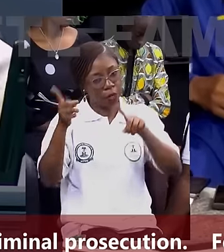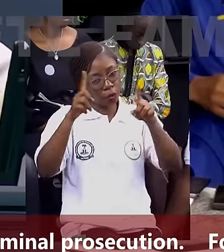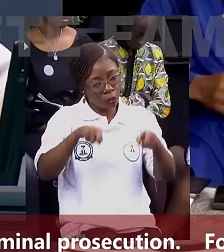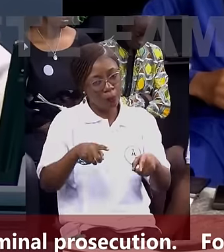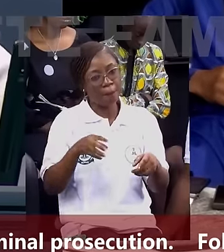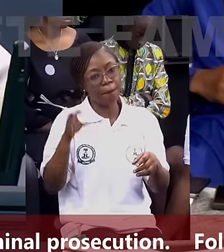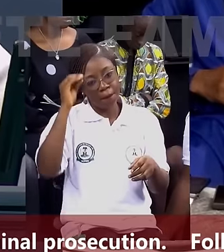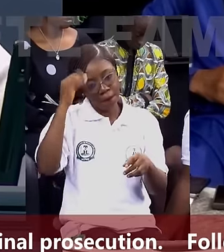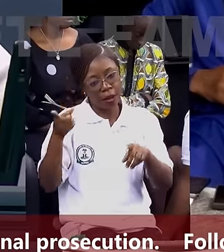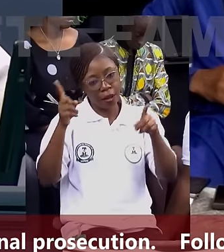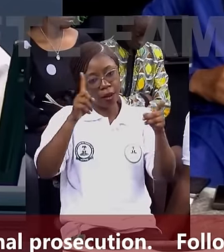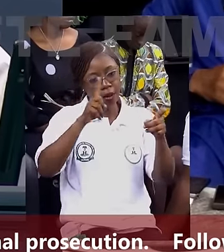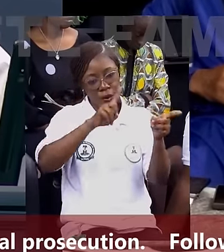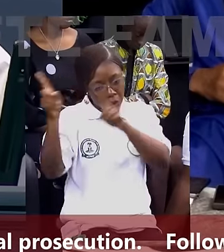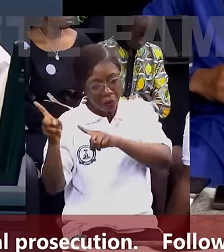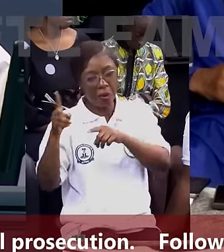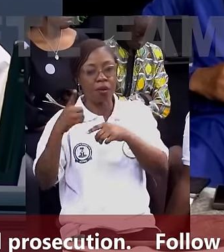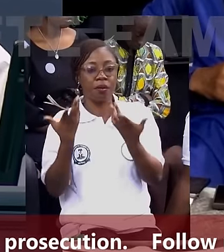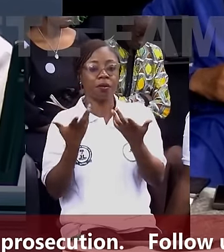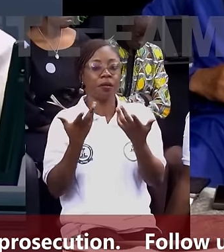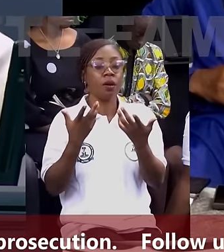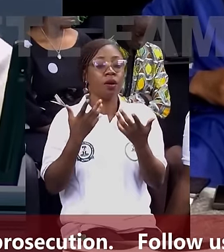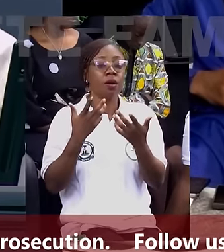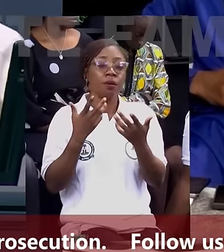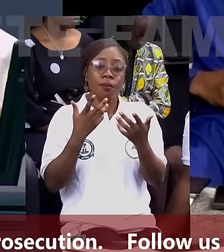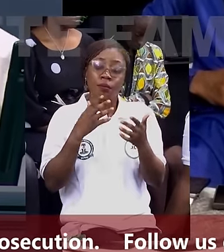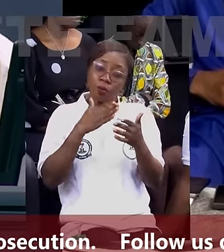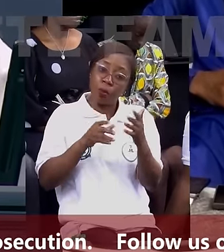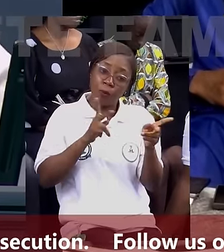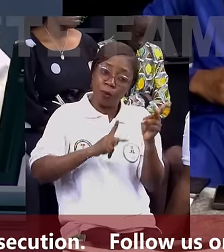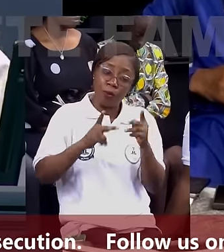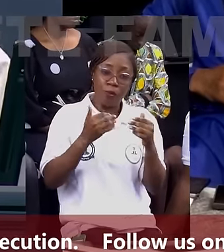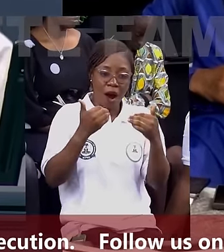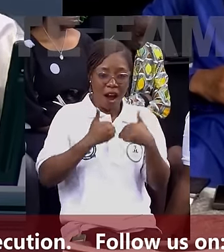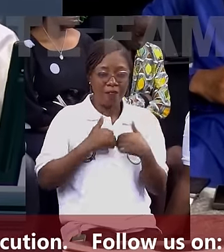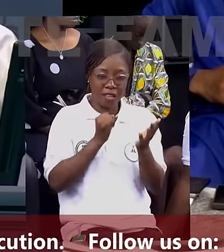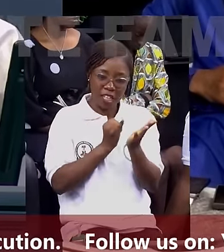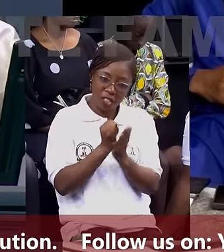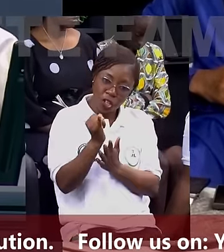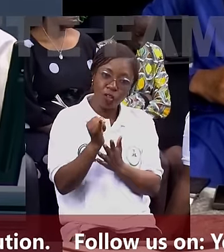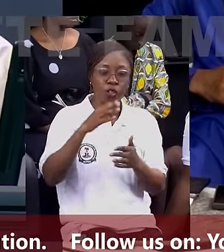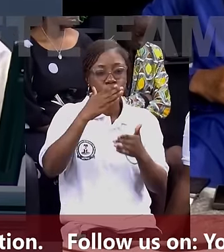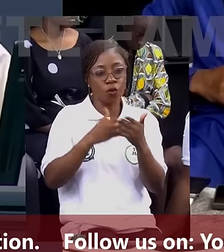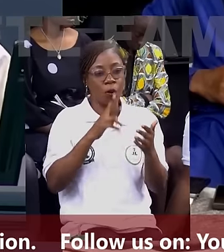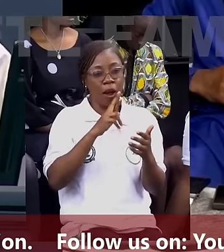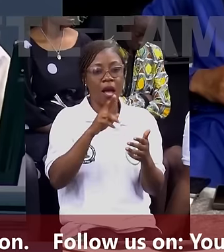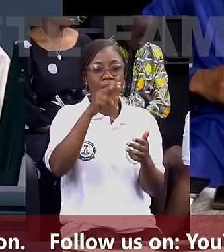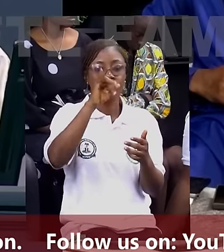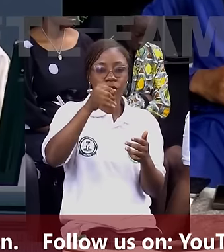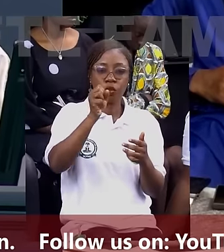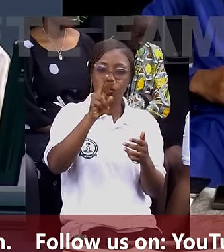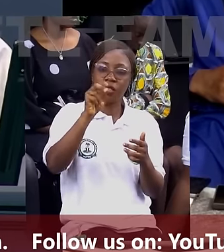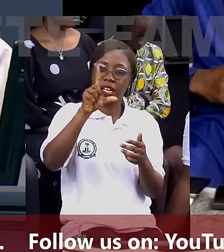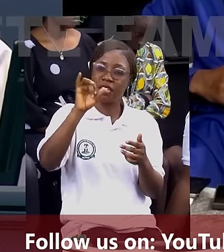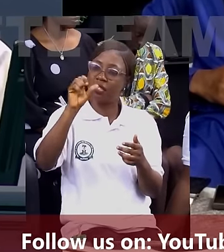daily trust is concerned, some people get integrity. Some are journalists with integrity,